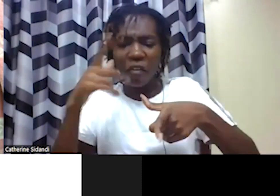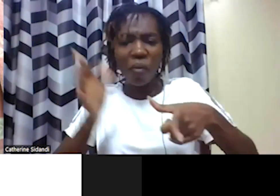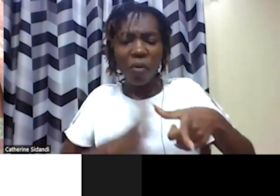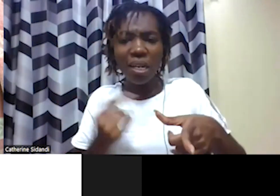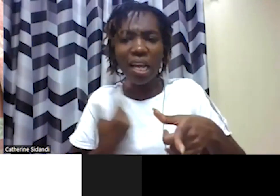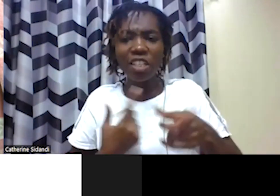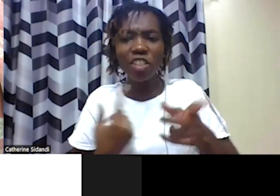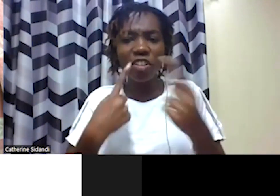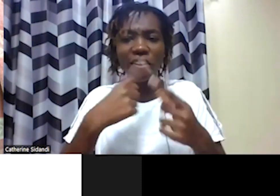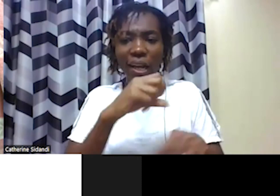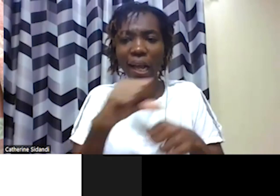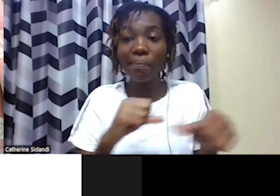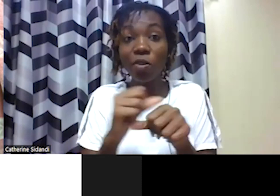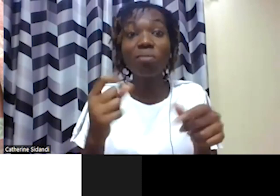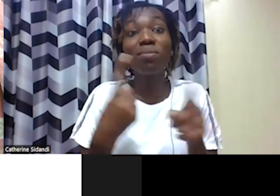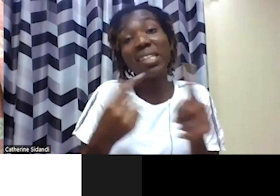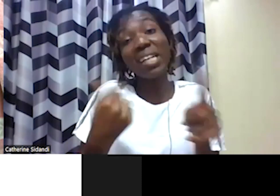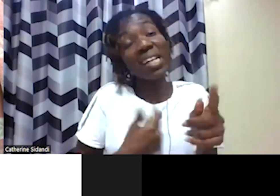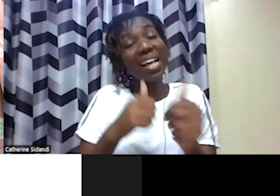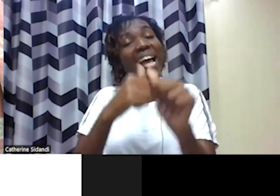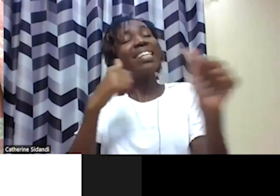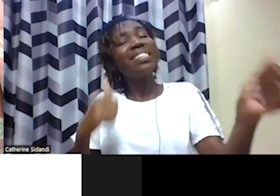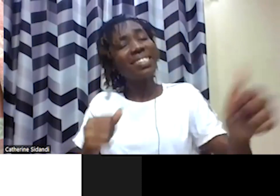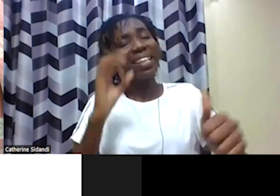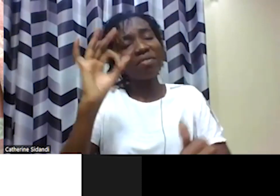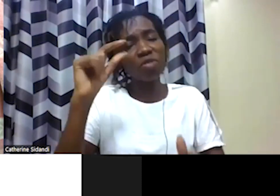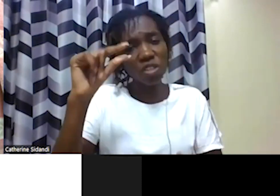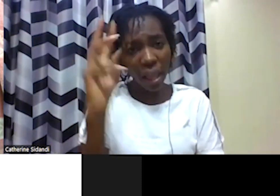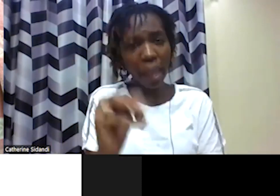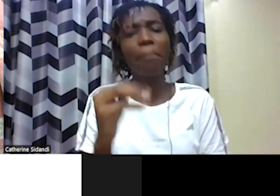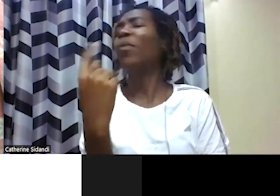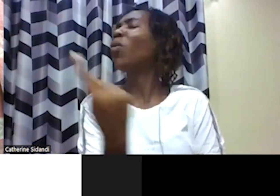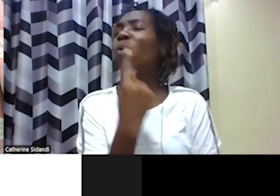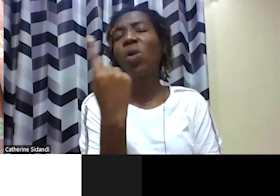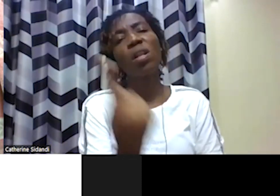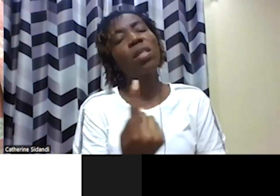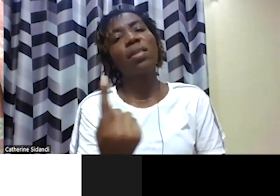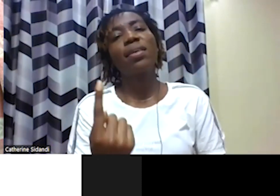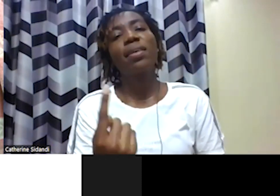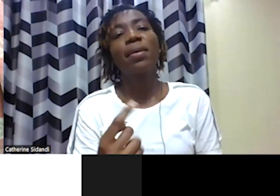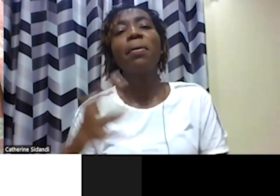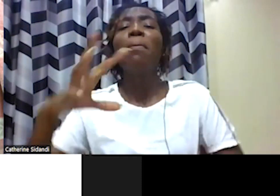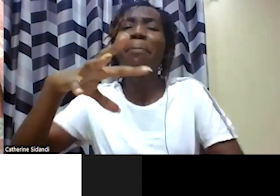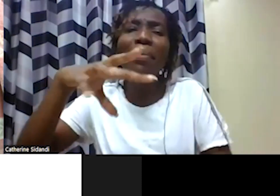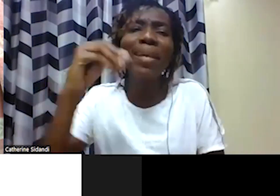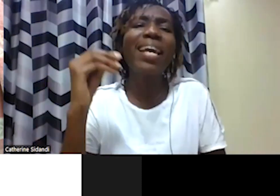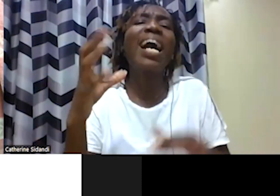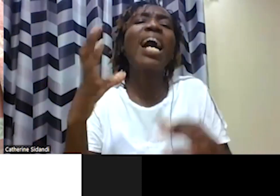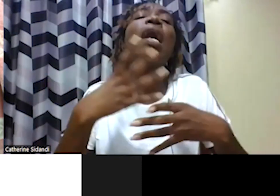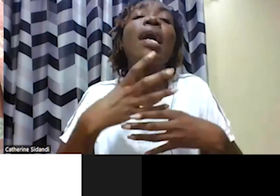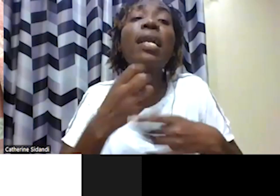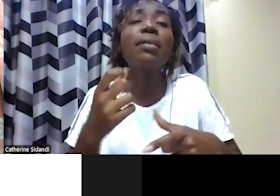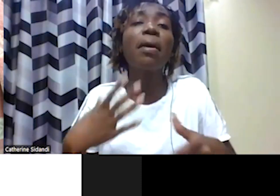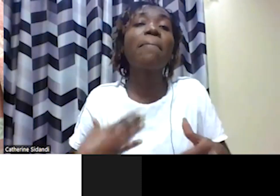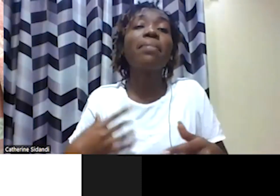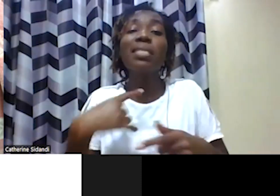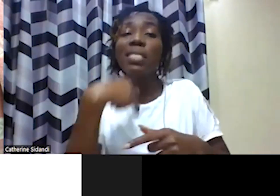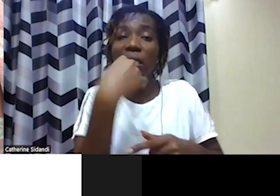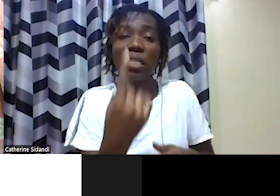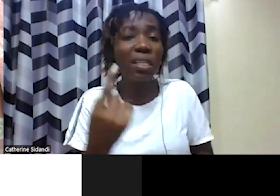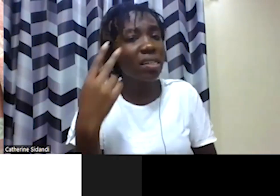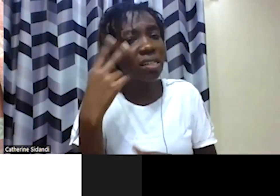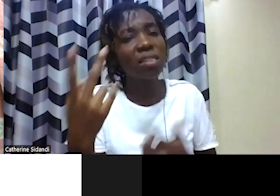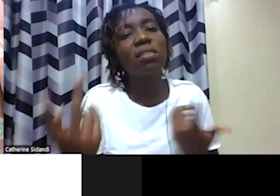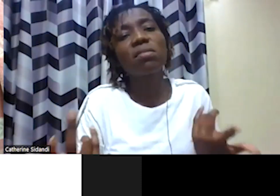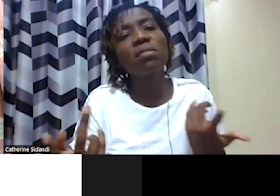talking about anti-female genital mutilation. It took courage. It took me to say, you see,